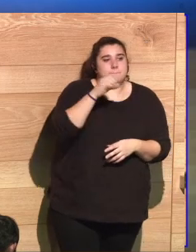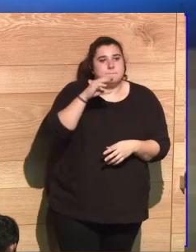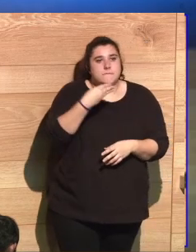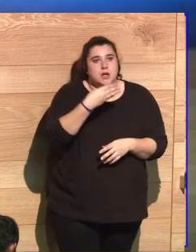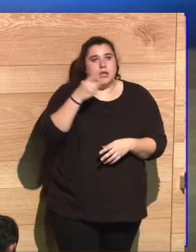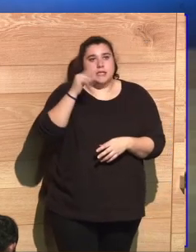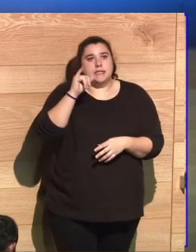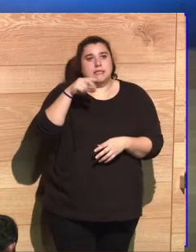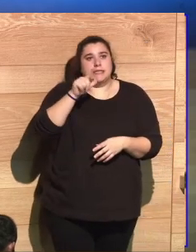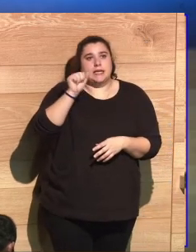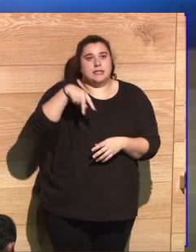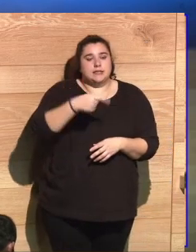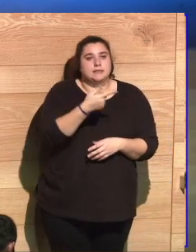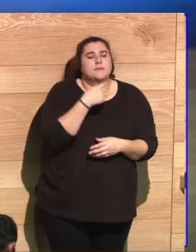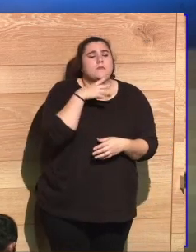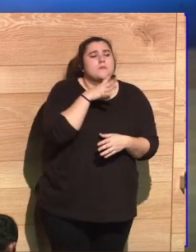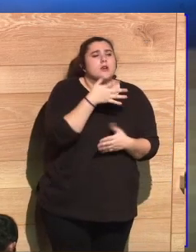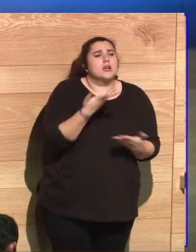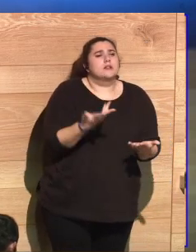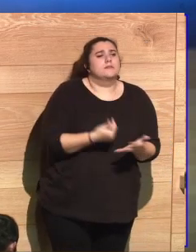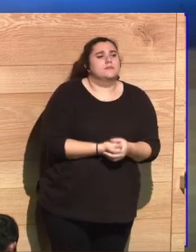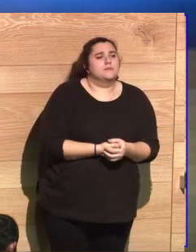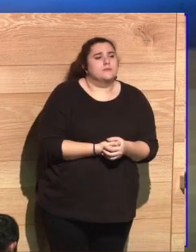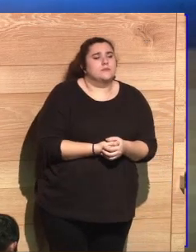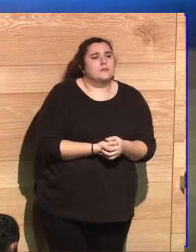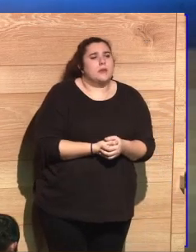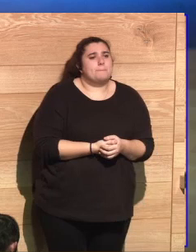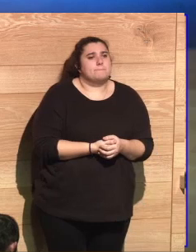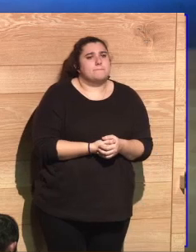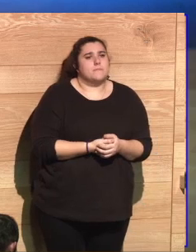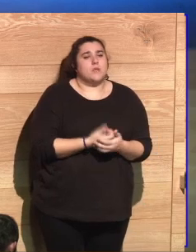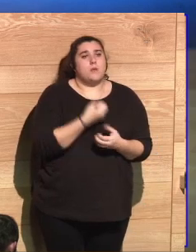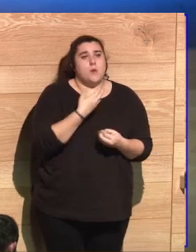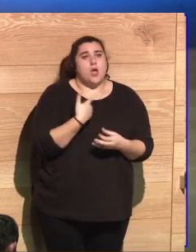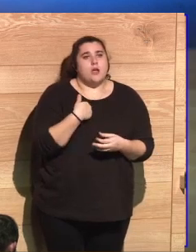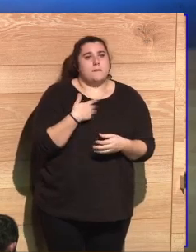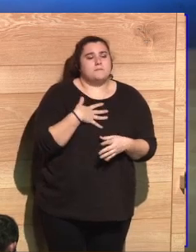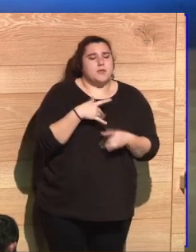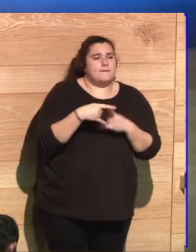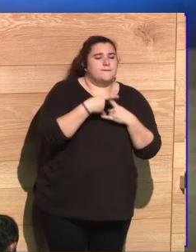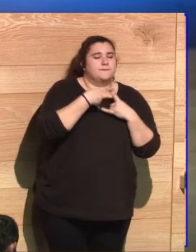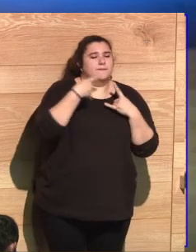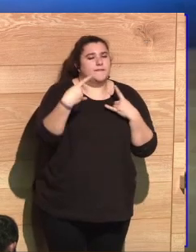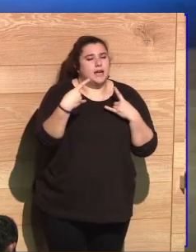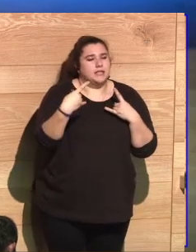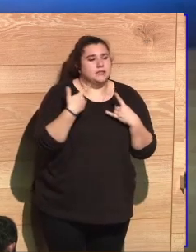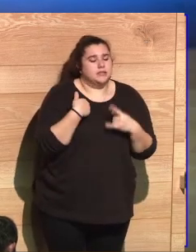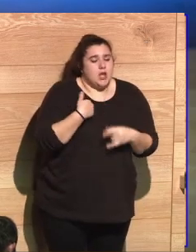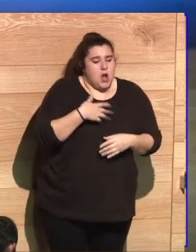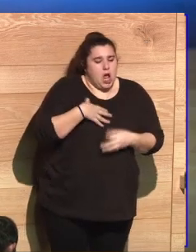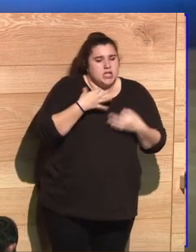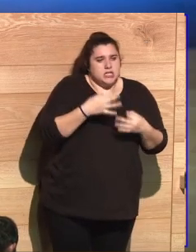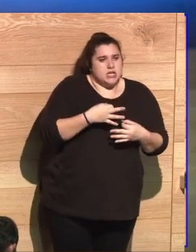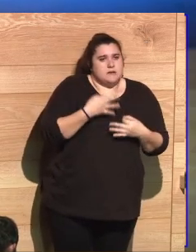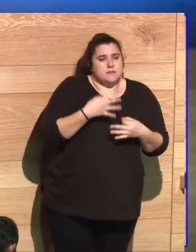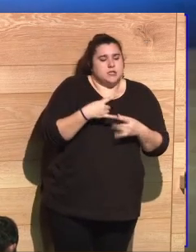song. Please, tell us why. Well, I was a big fan of Bob Dylan, still am. And that particular